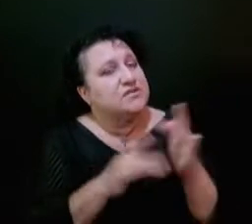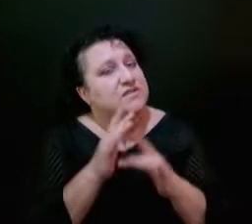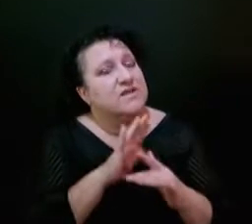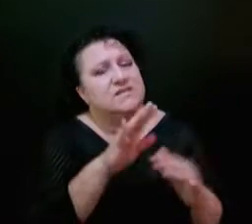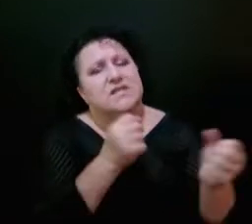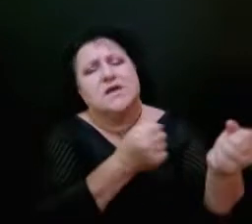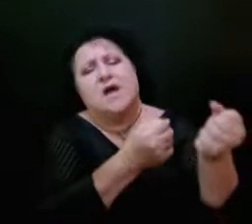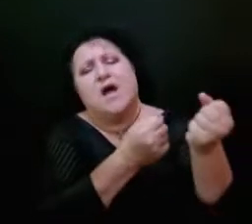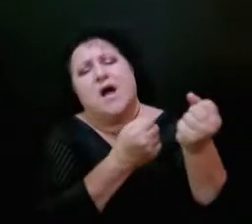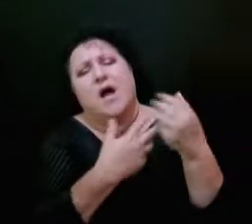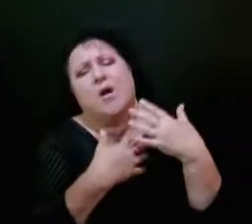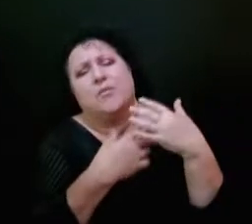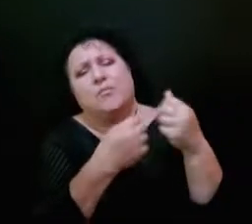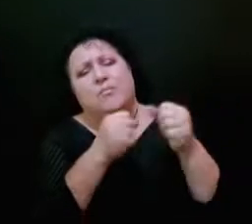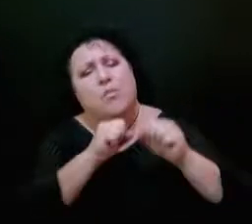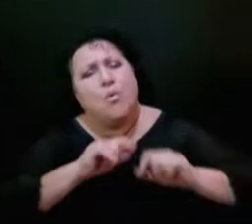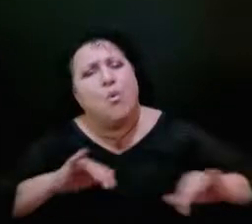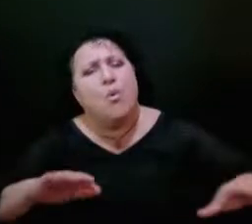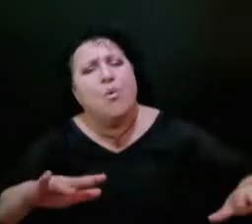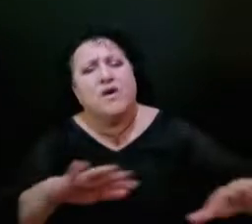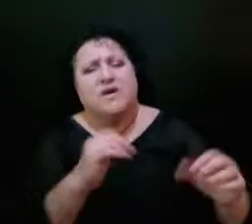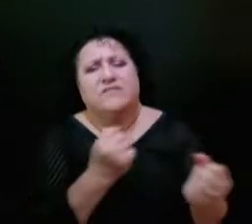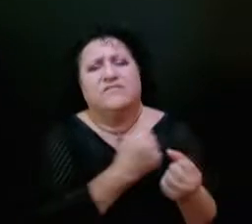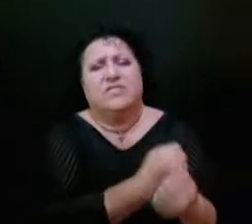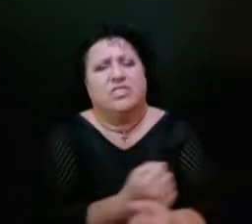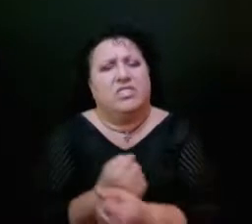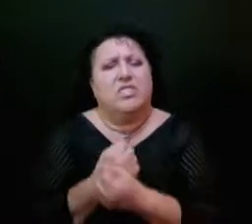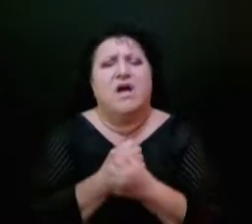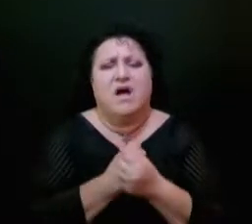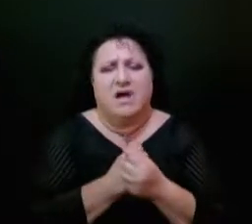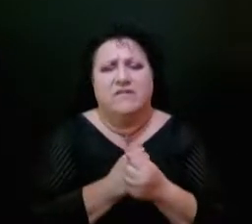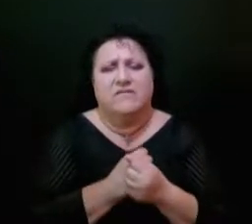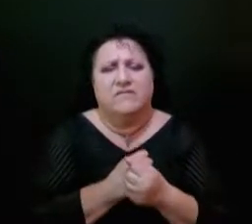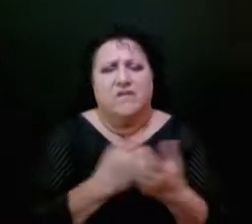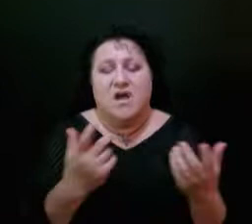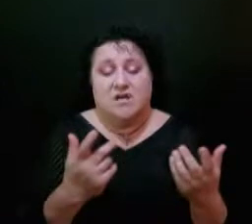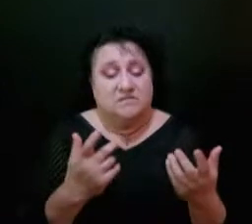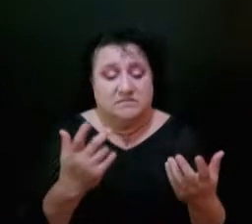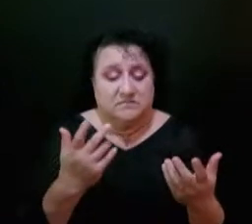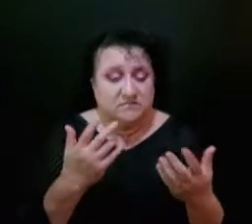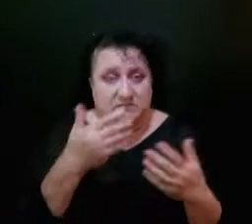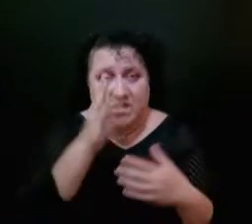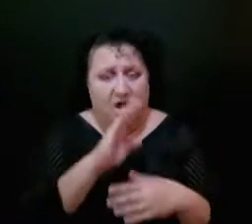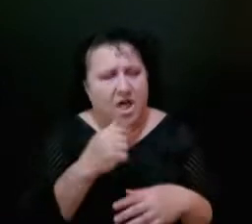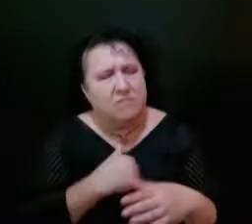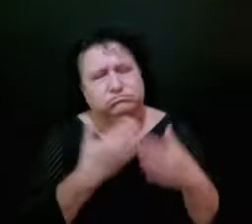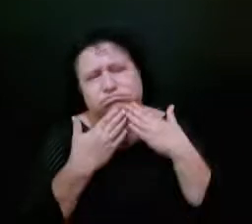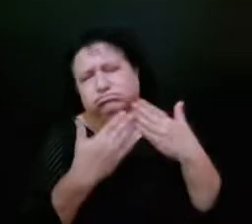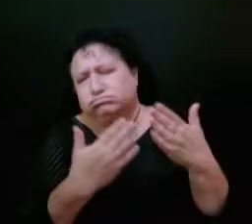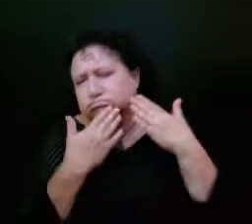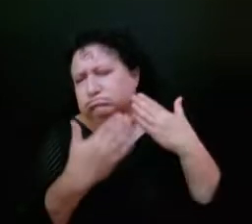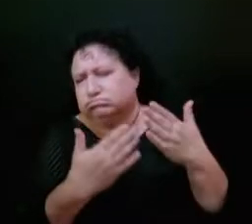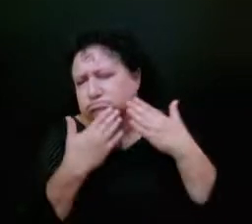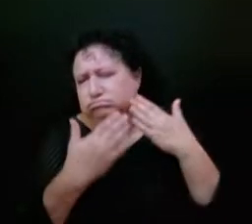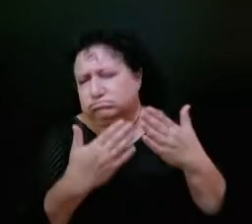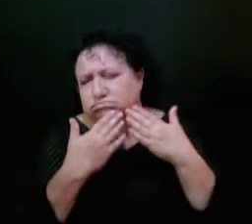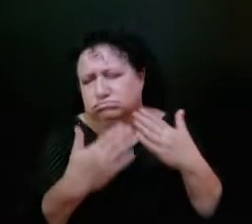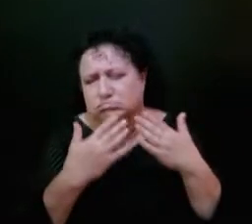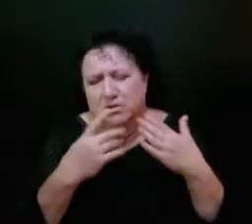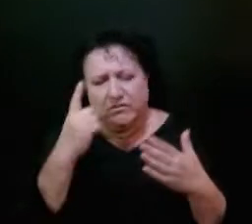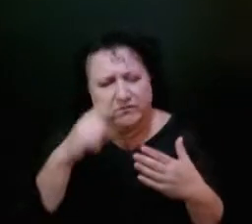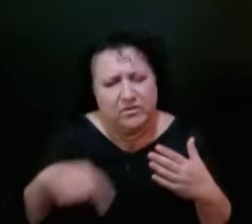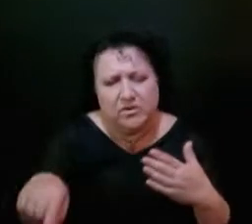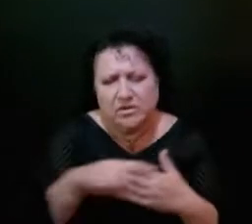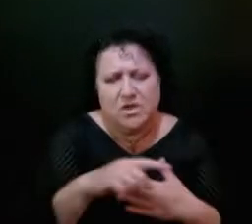to all the followers of Jesus, I couldn't stop thanking God for you. Every time I prayed, I'd think of you and give